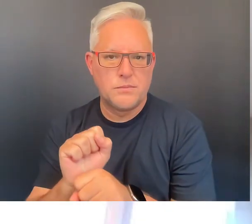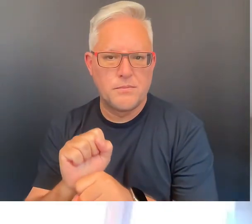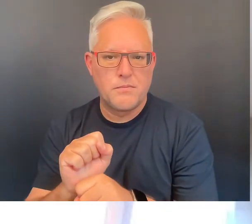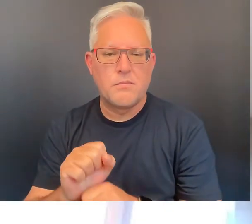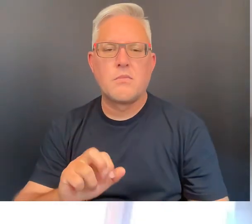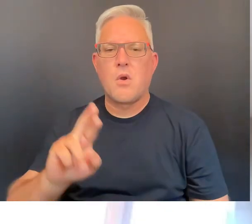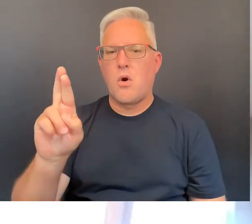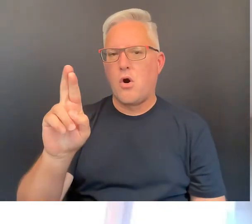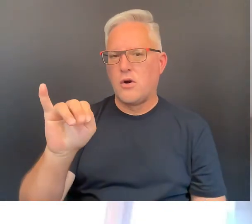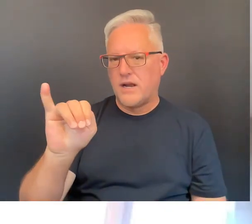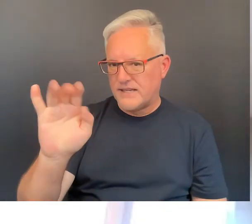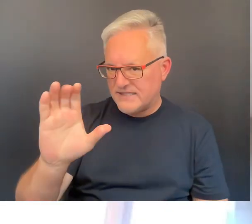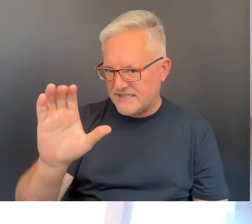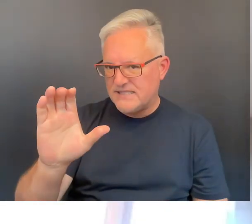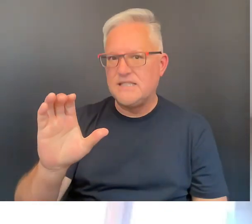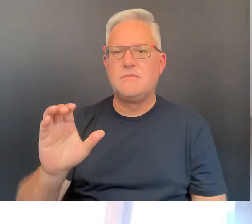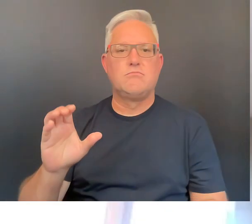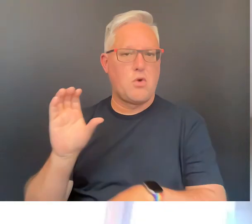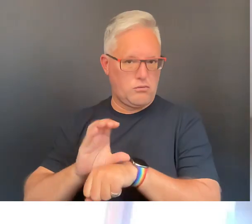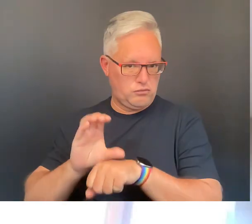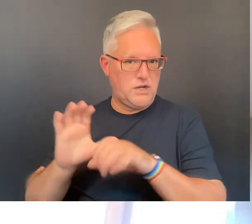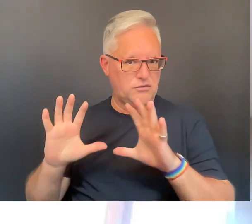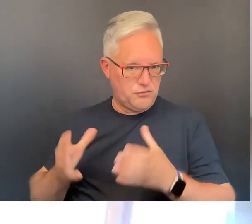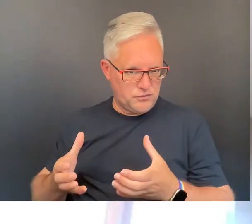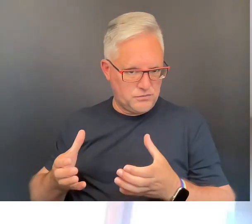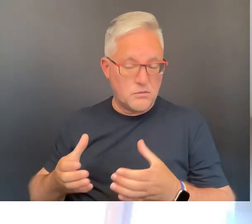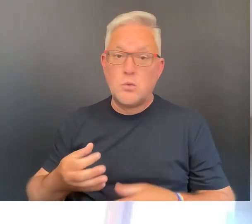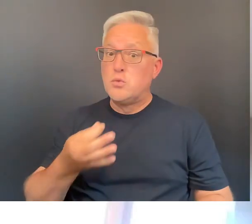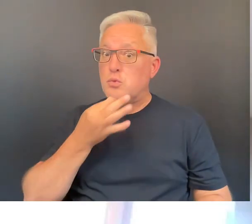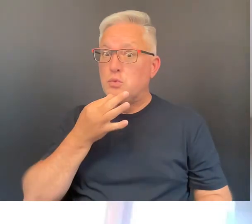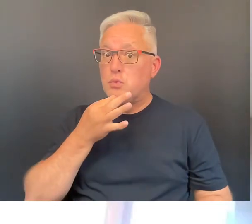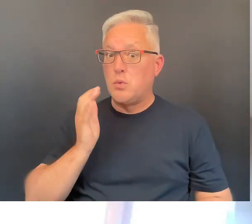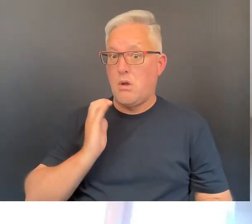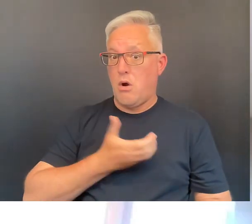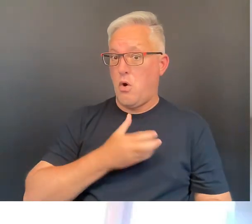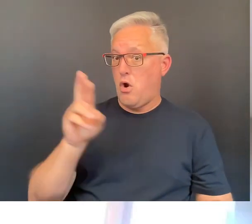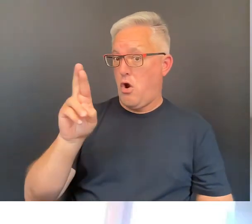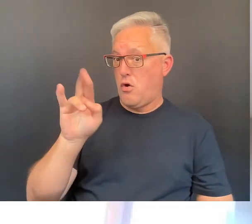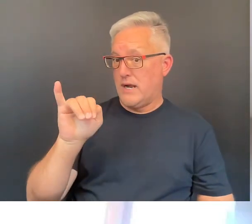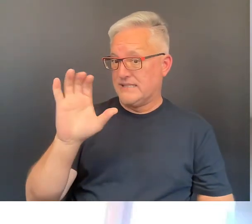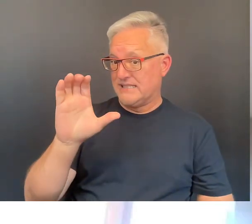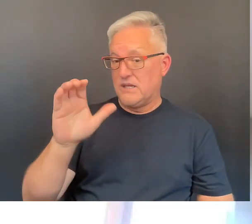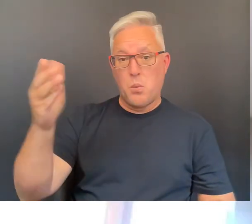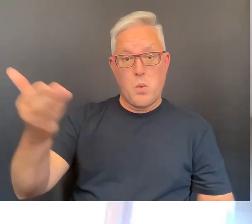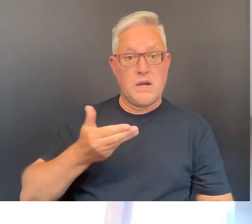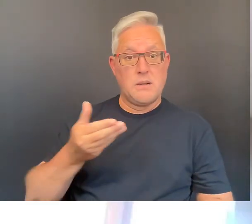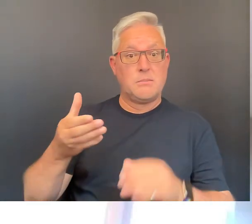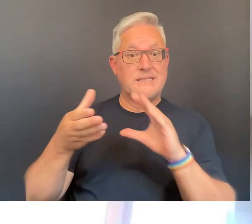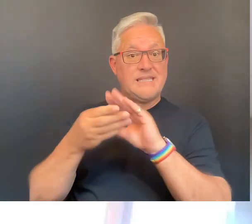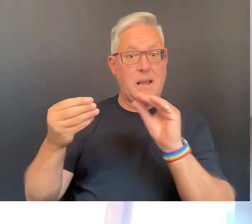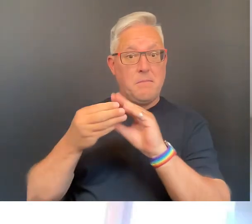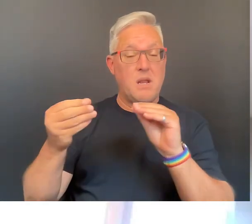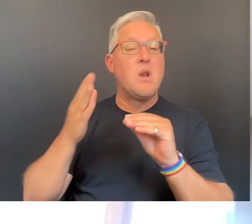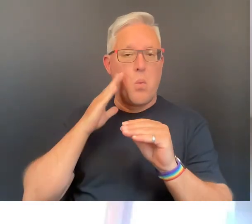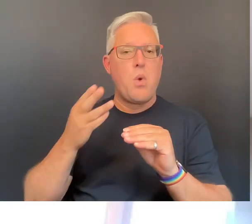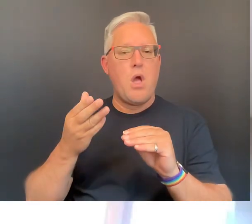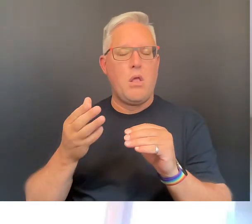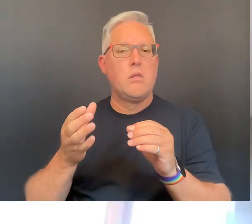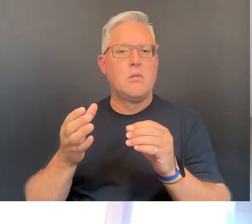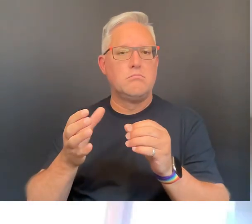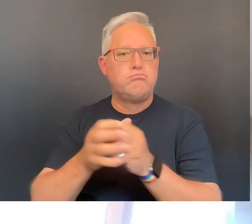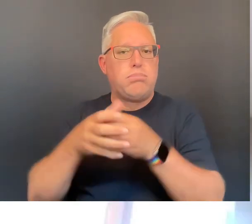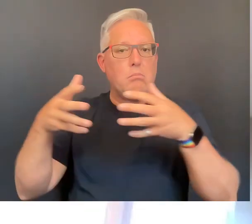We're RIC congregation. We're about to expand our RIC welcome statement, and I will be leading